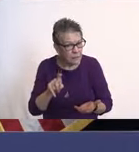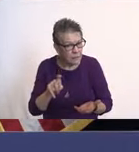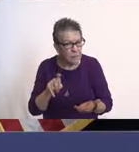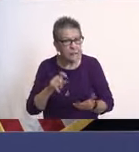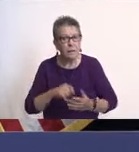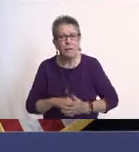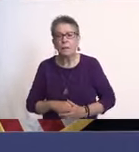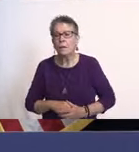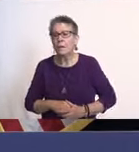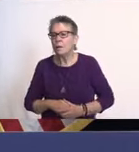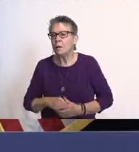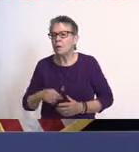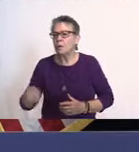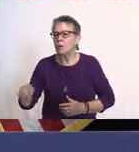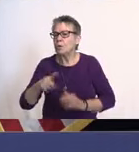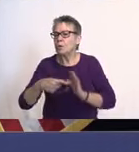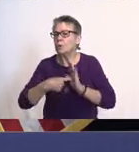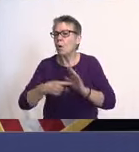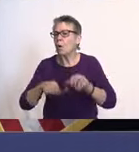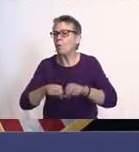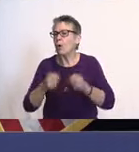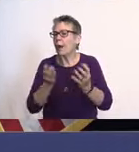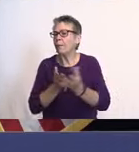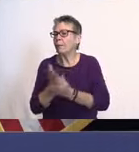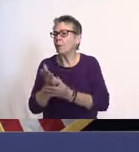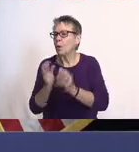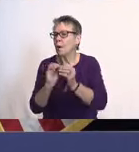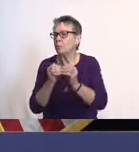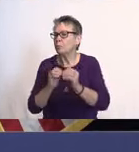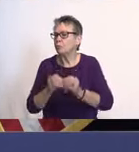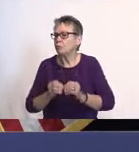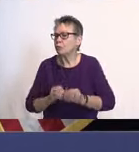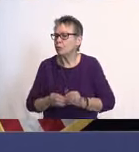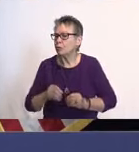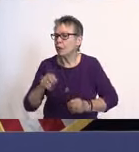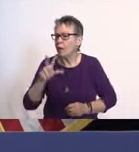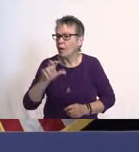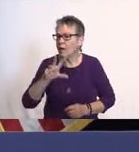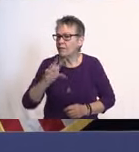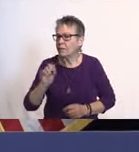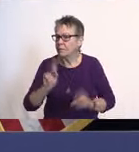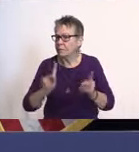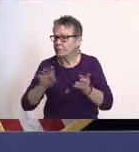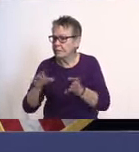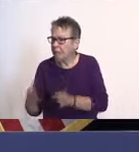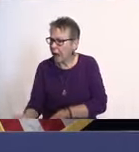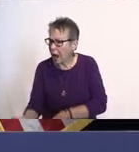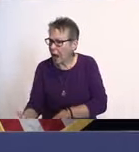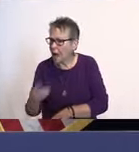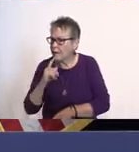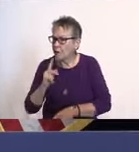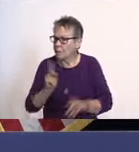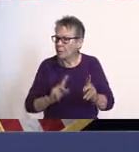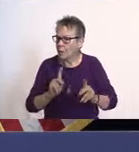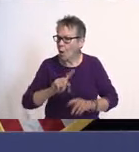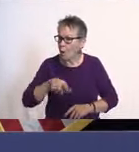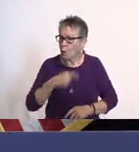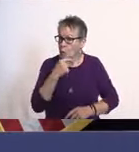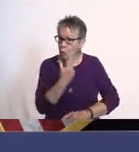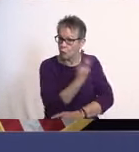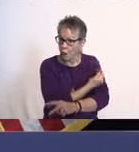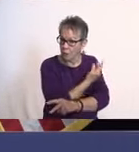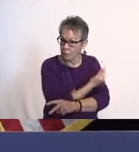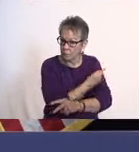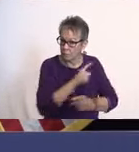breakthrough cases, 350 deaths for those who've received only a primary booster, 126 received the